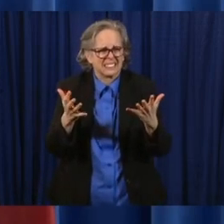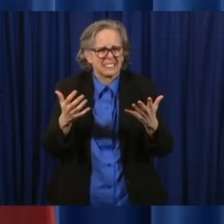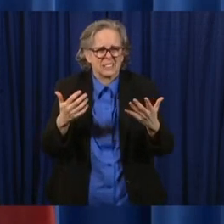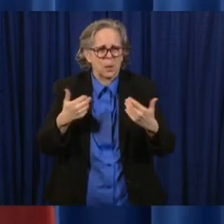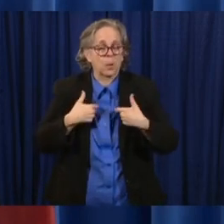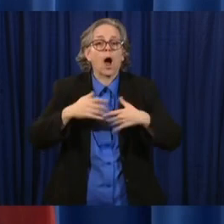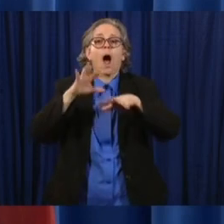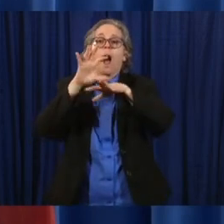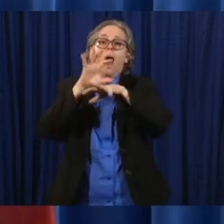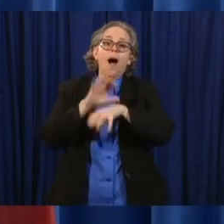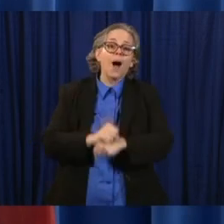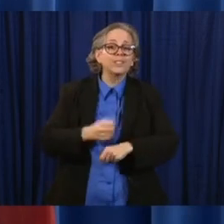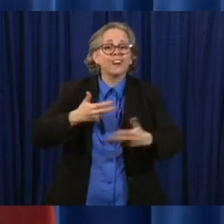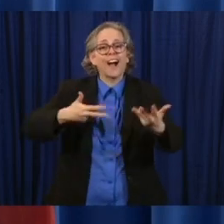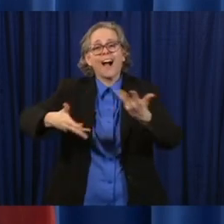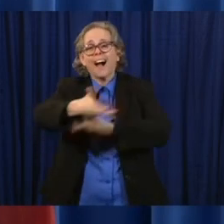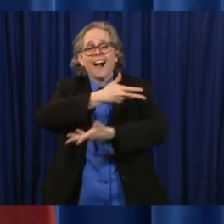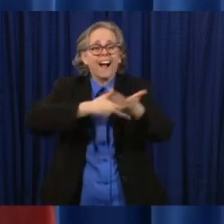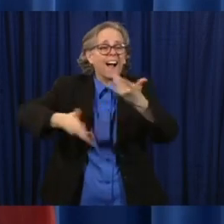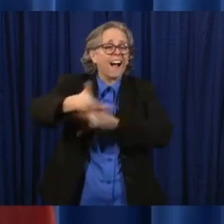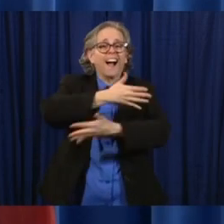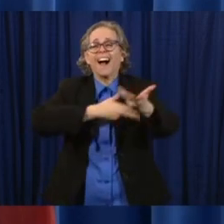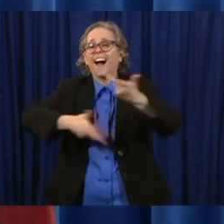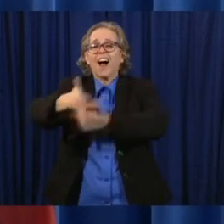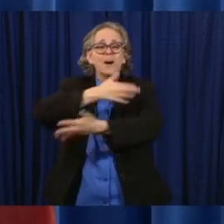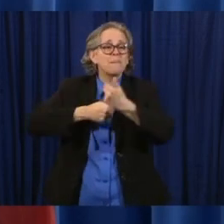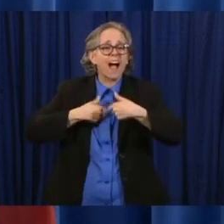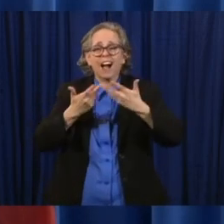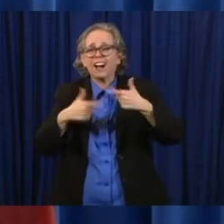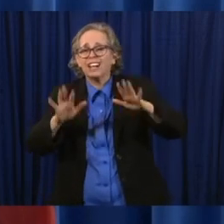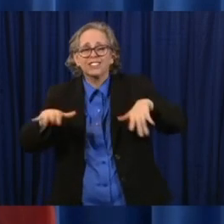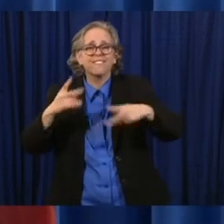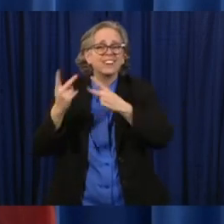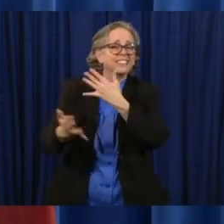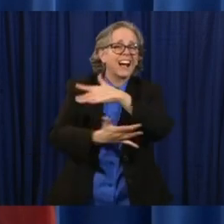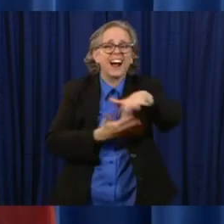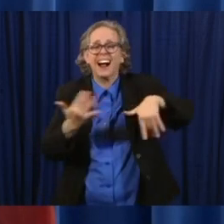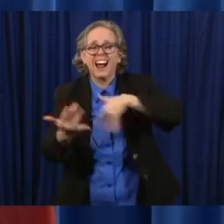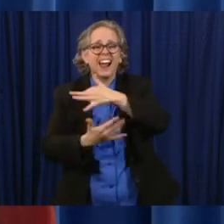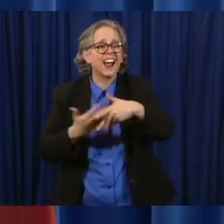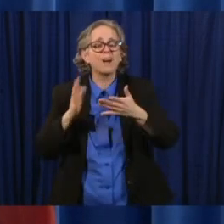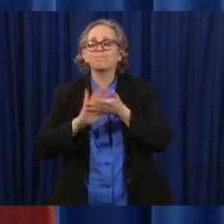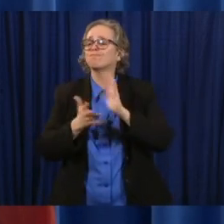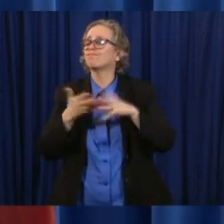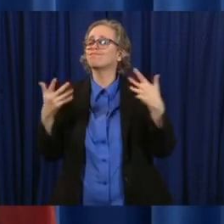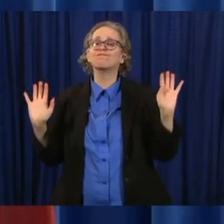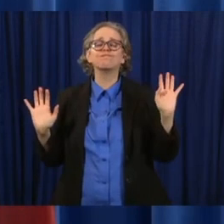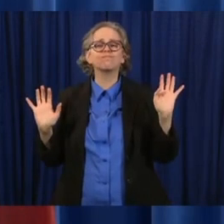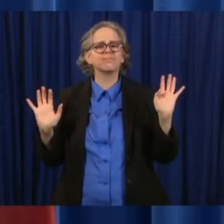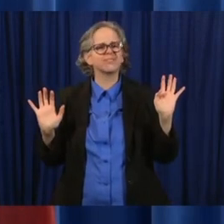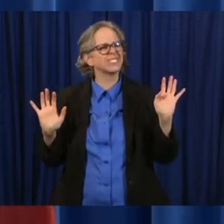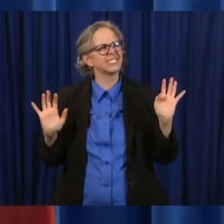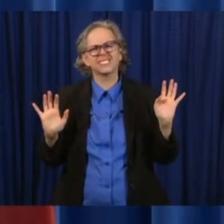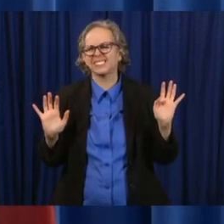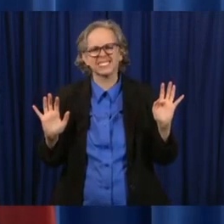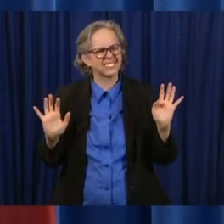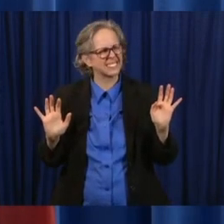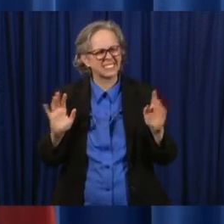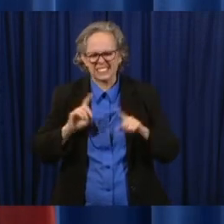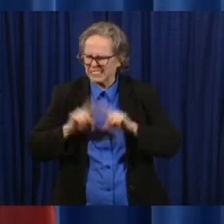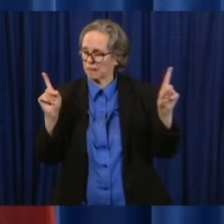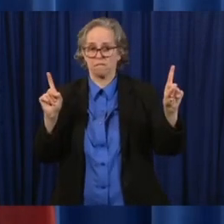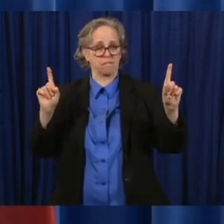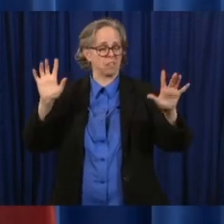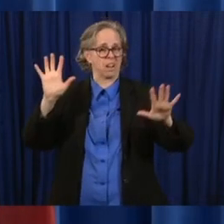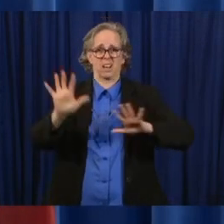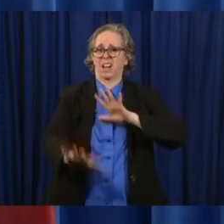and doing something, and then we do it successfully and we move on. In dealing with COVID-19, that's